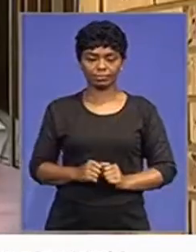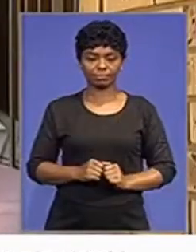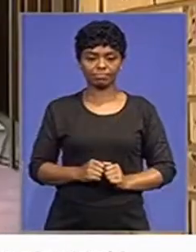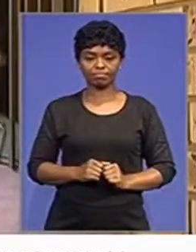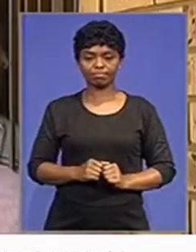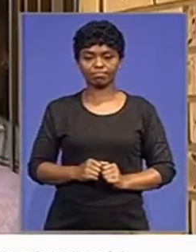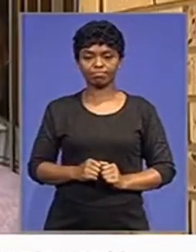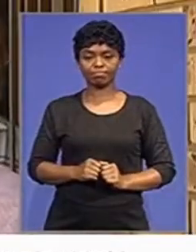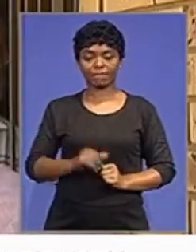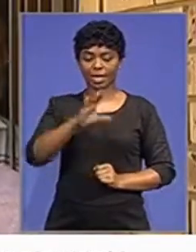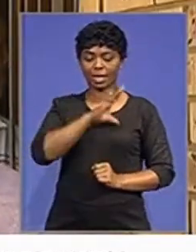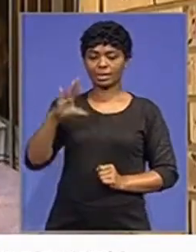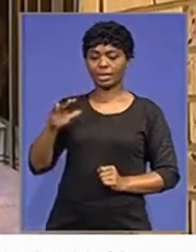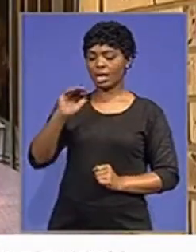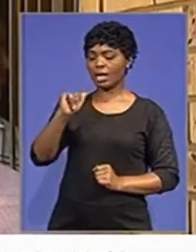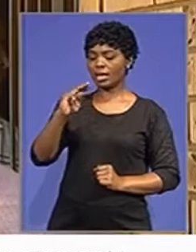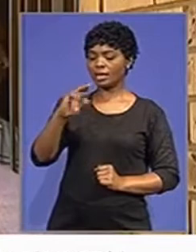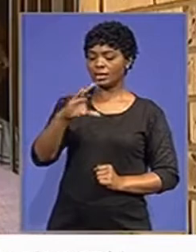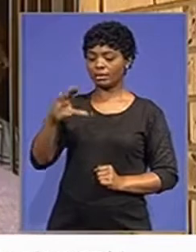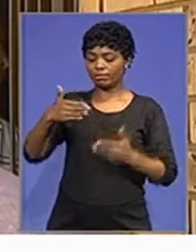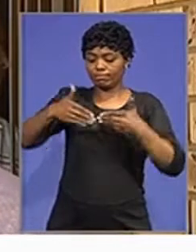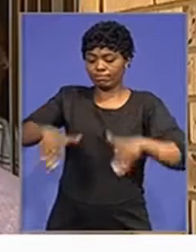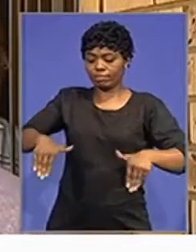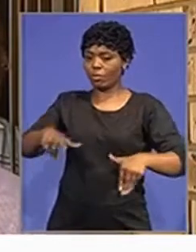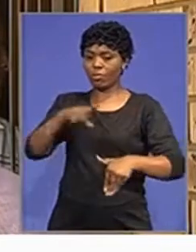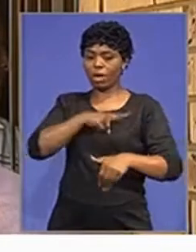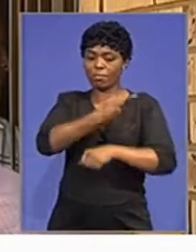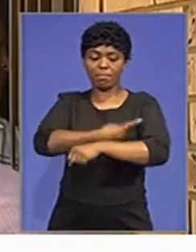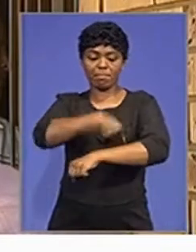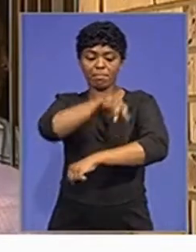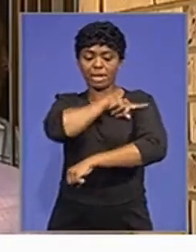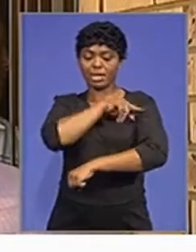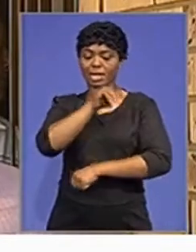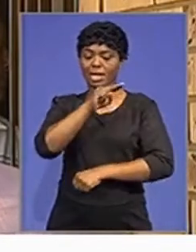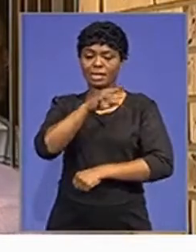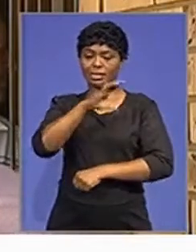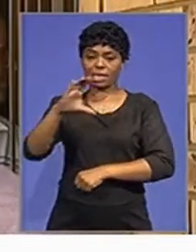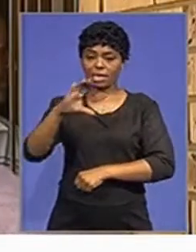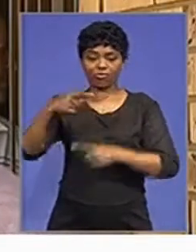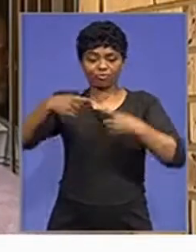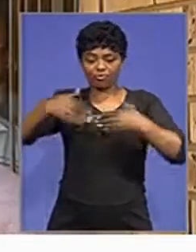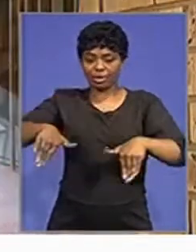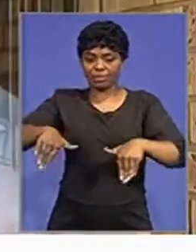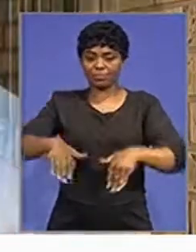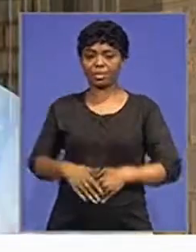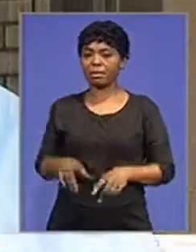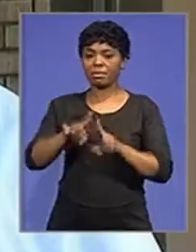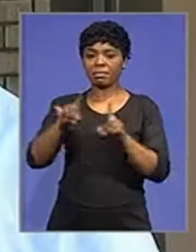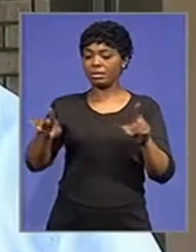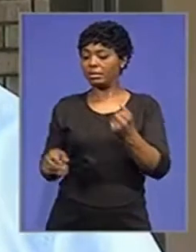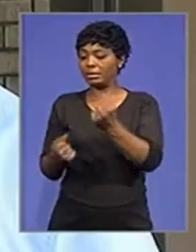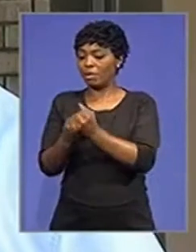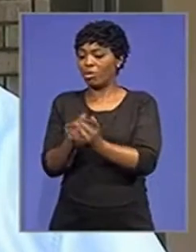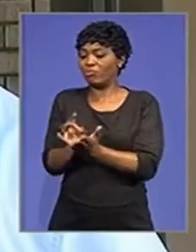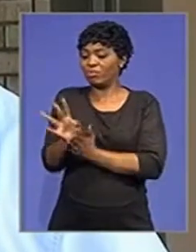rona bangwe ba makhanselara ANC because of so se ene se mandate wa ANC. We are totally against the mayor Antich. Gore ba ntse motho a lesa